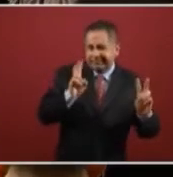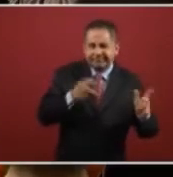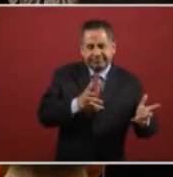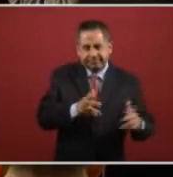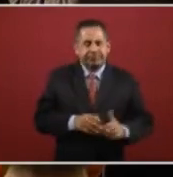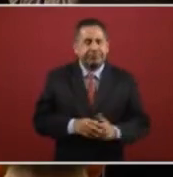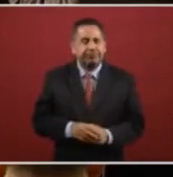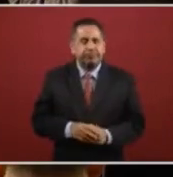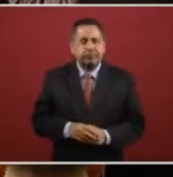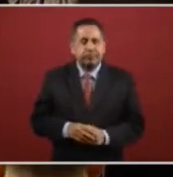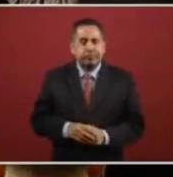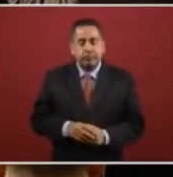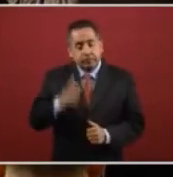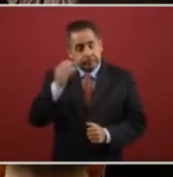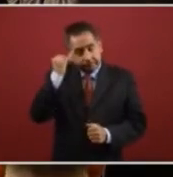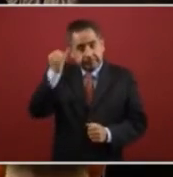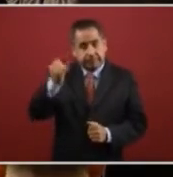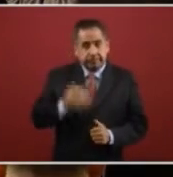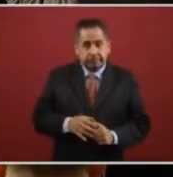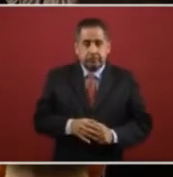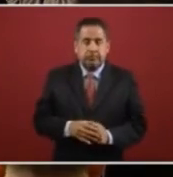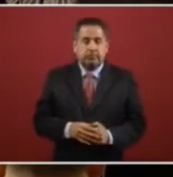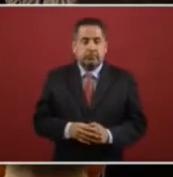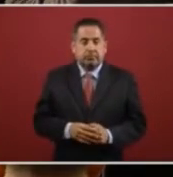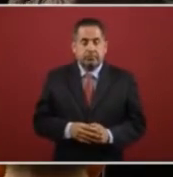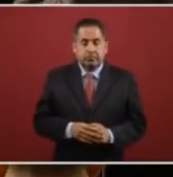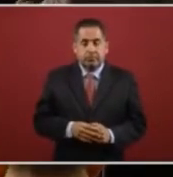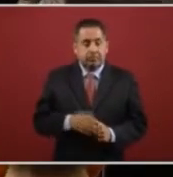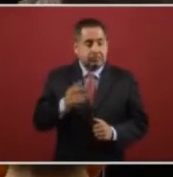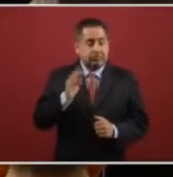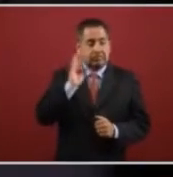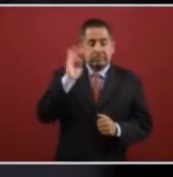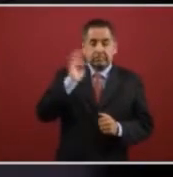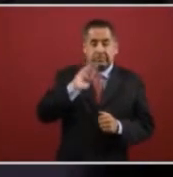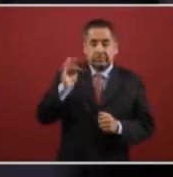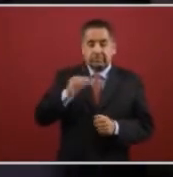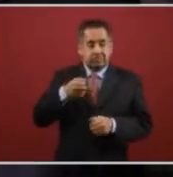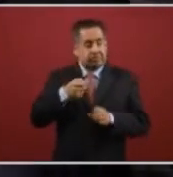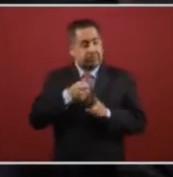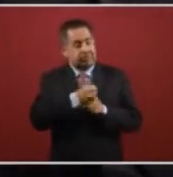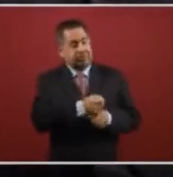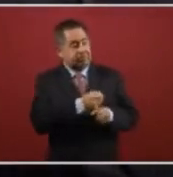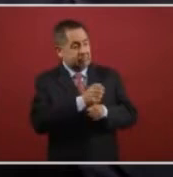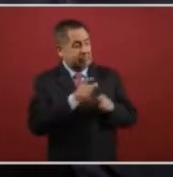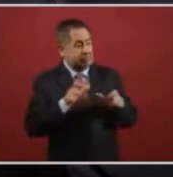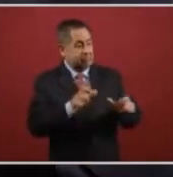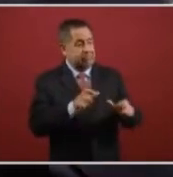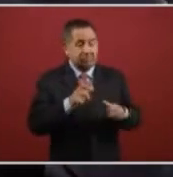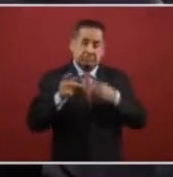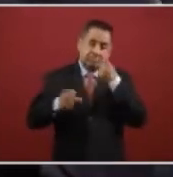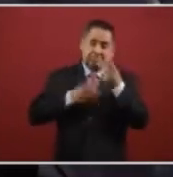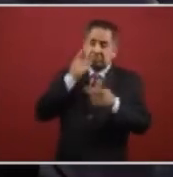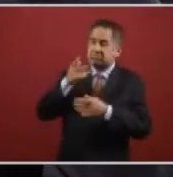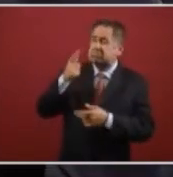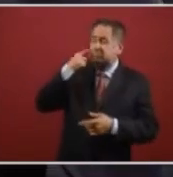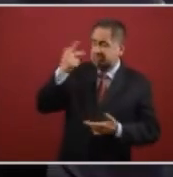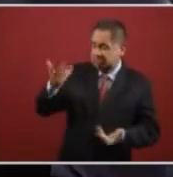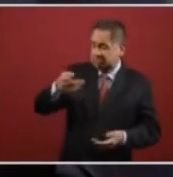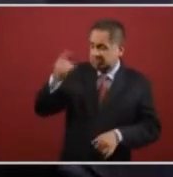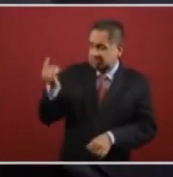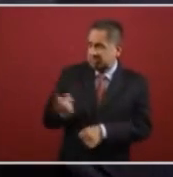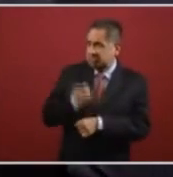the conservatives of the left. Imagine the rain that would come down.